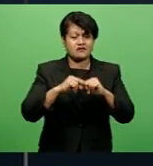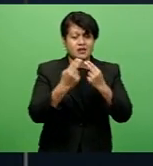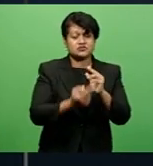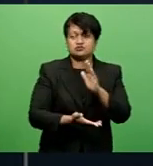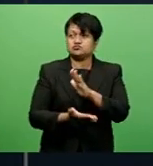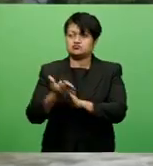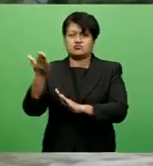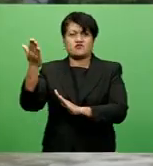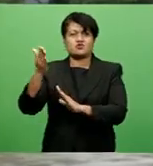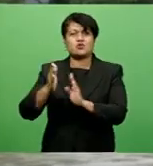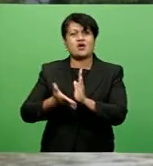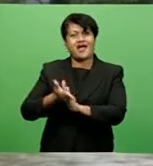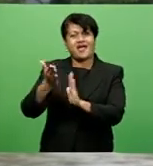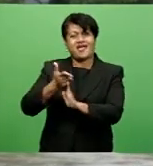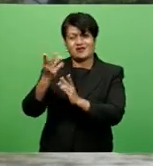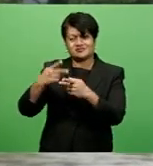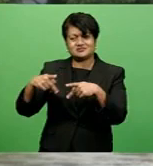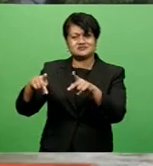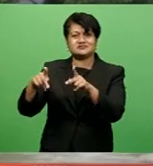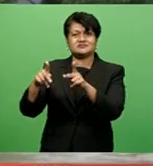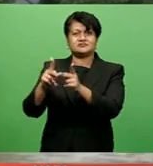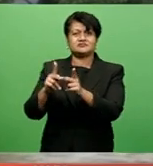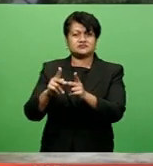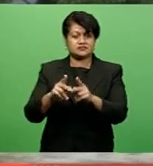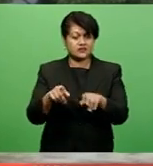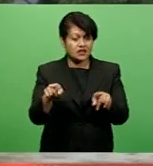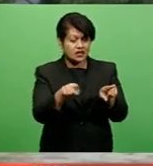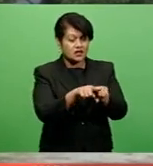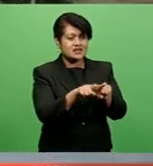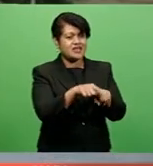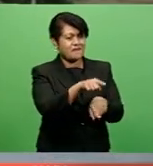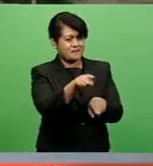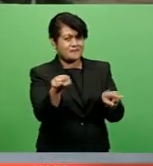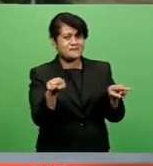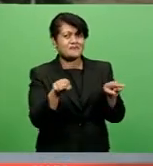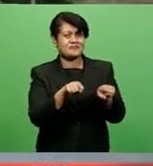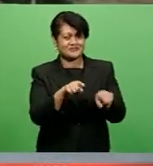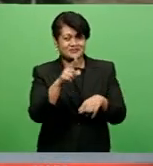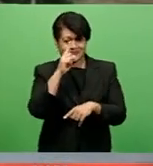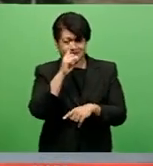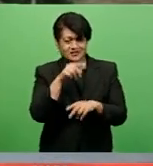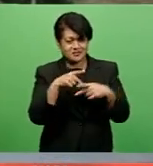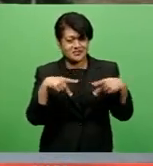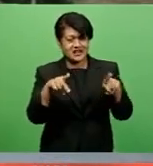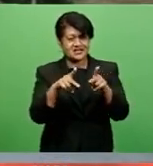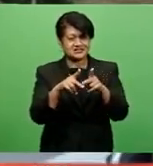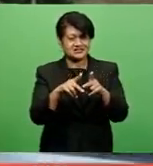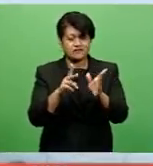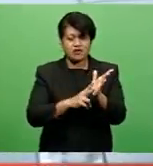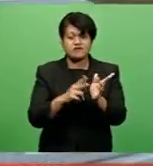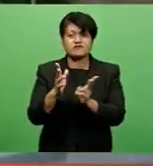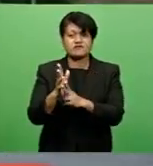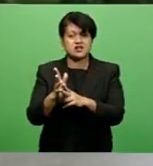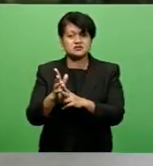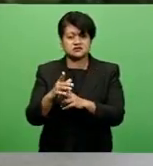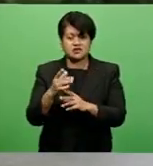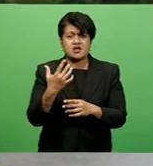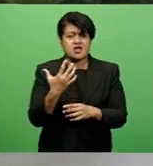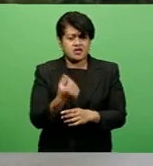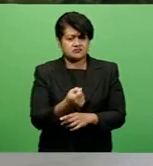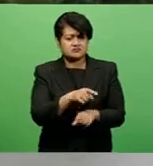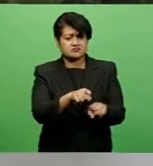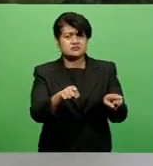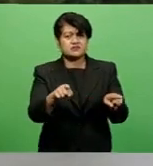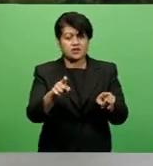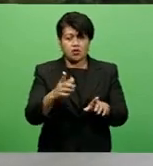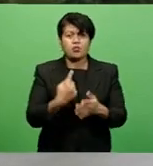Naikaso reports. It's a familiar scenario for these villagers beside the Nandi River who are keeping close tabs on the